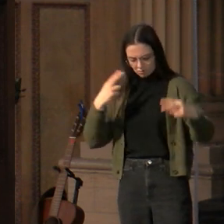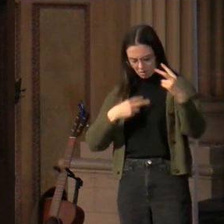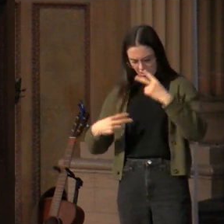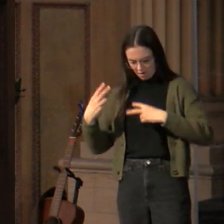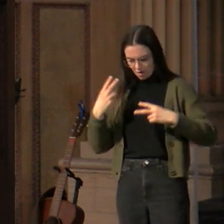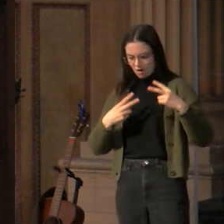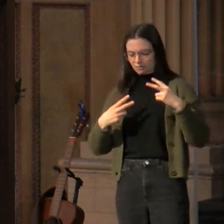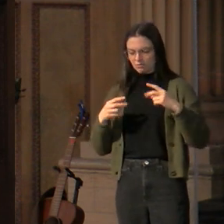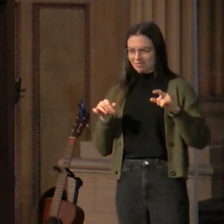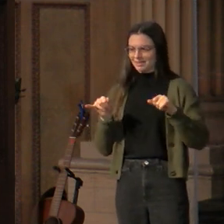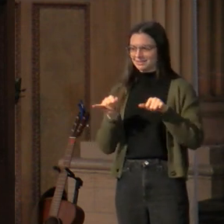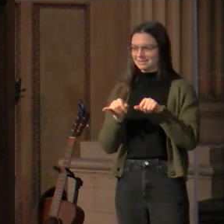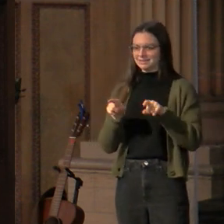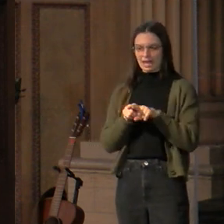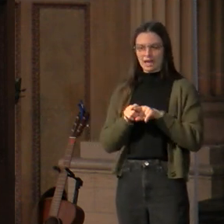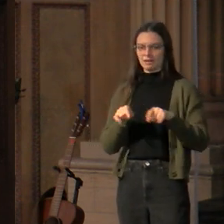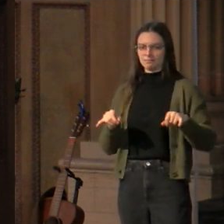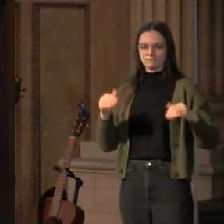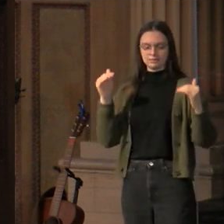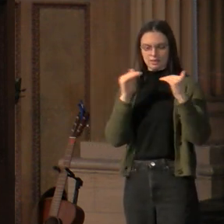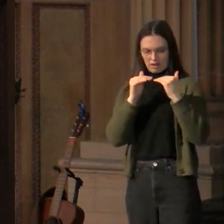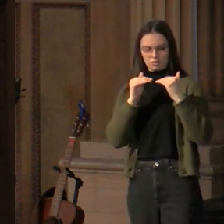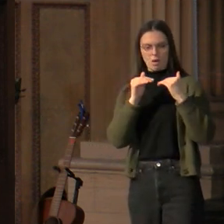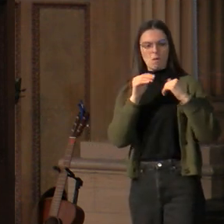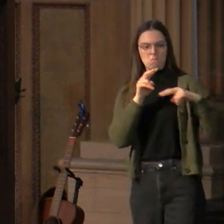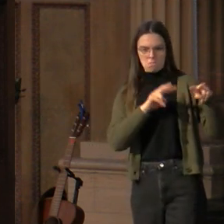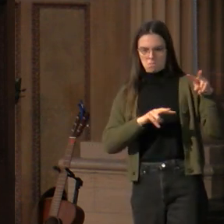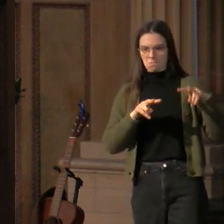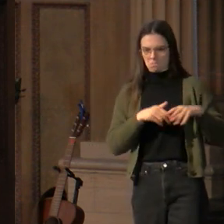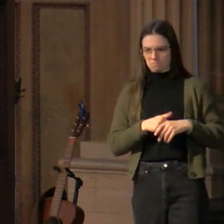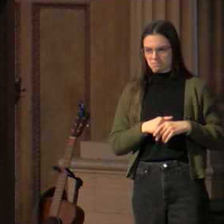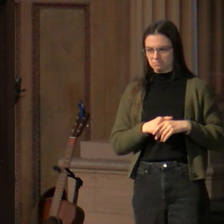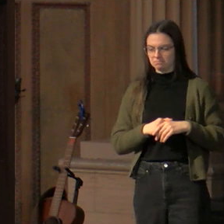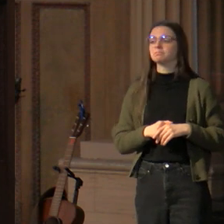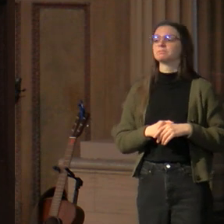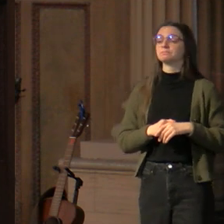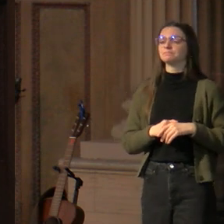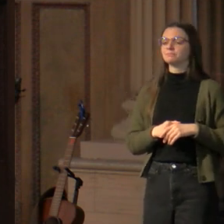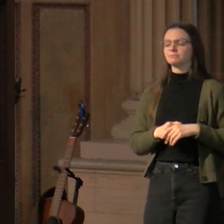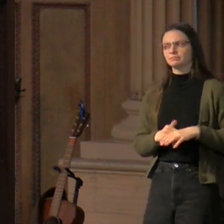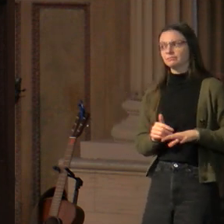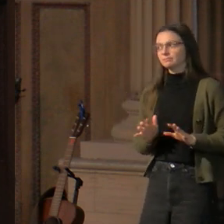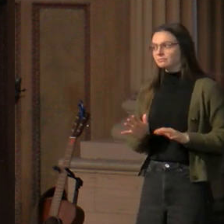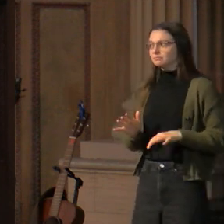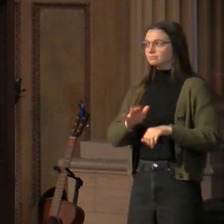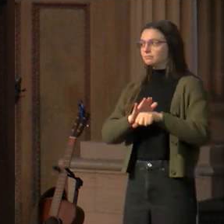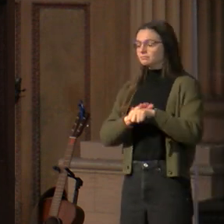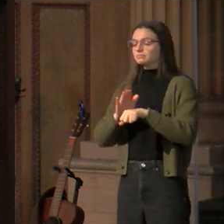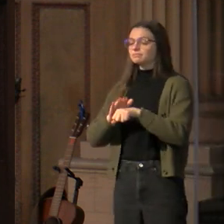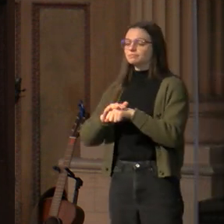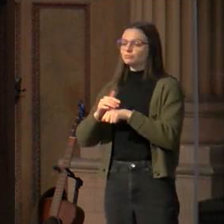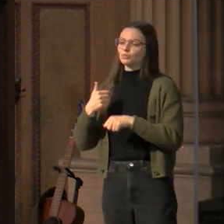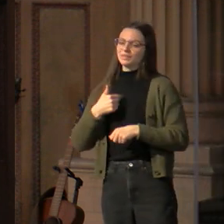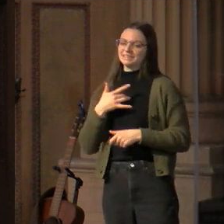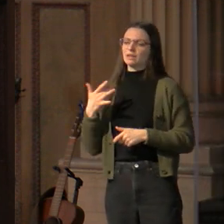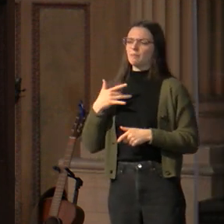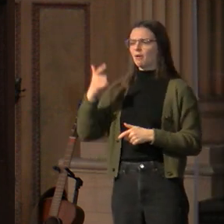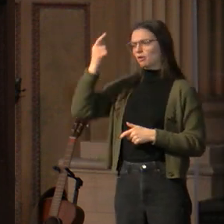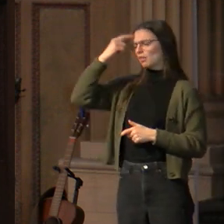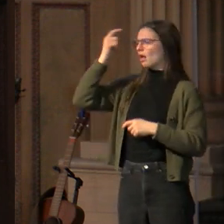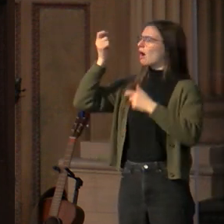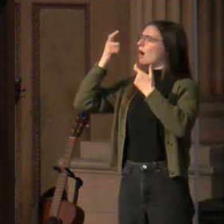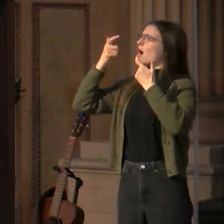And now this is easier said than done, because our default mode is that we start to think too much of ourselves. And then we